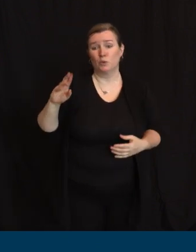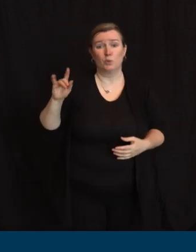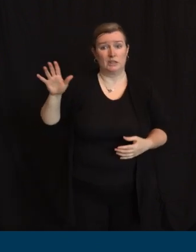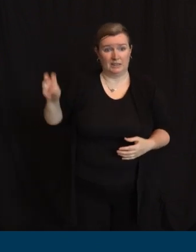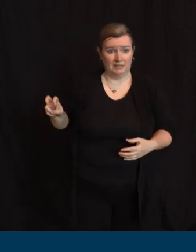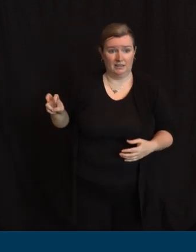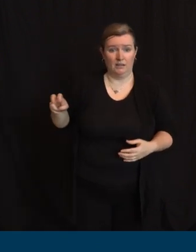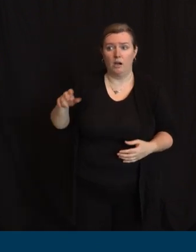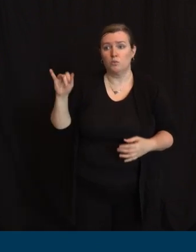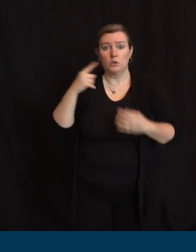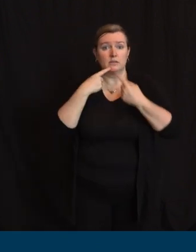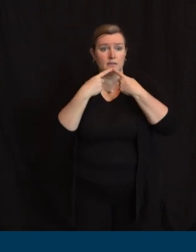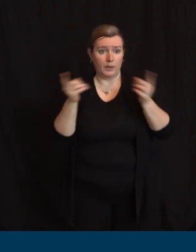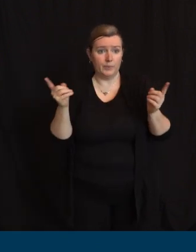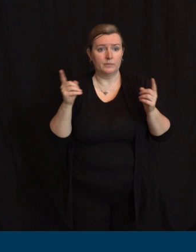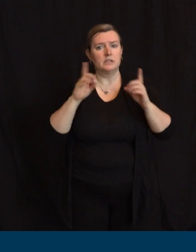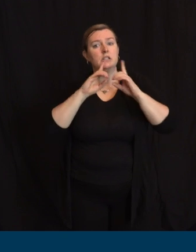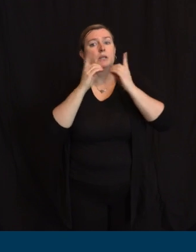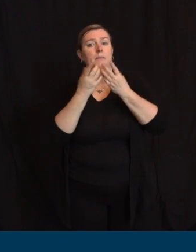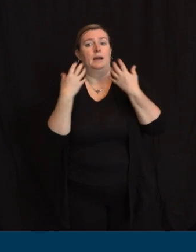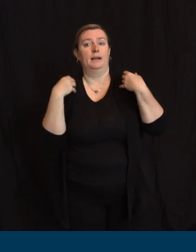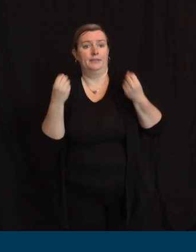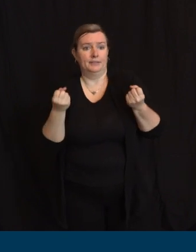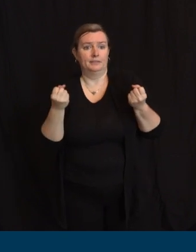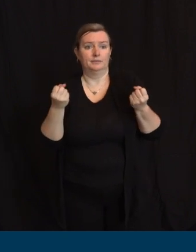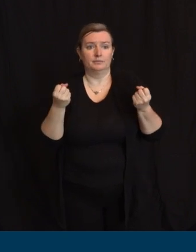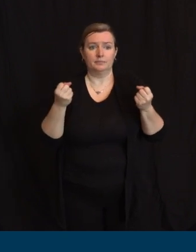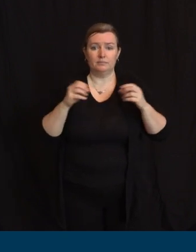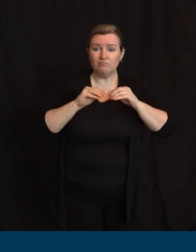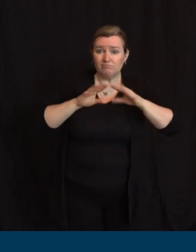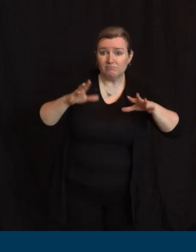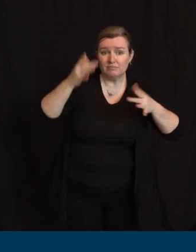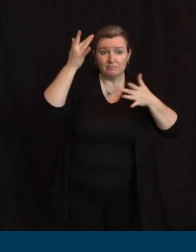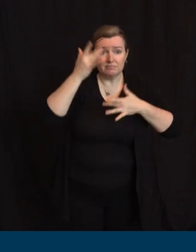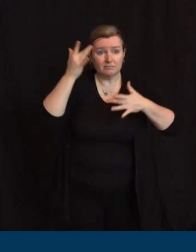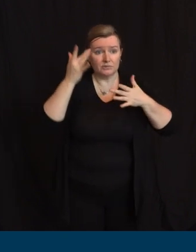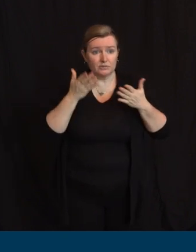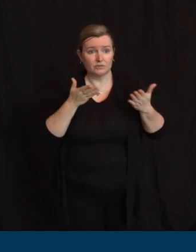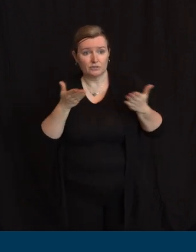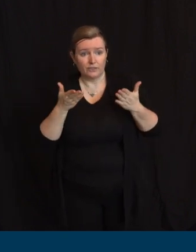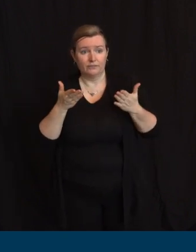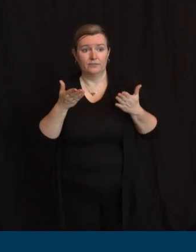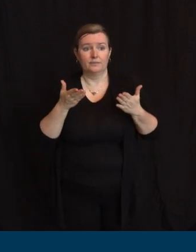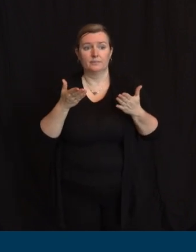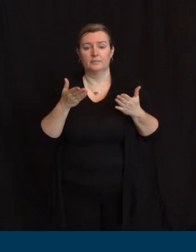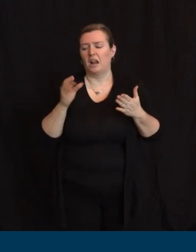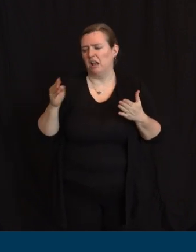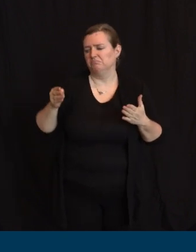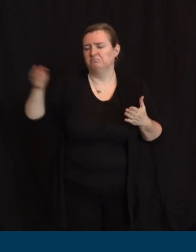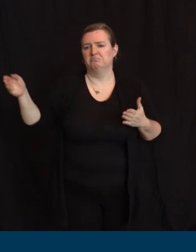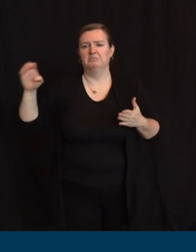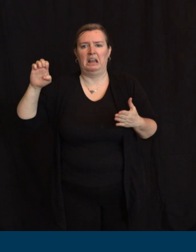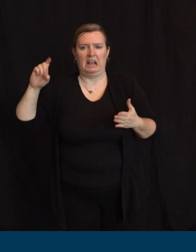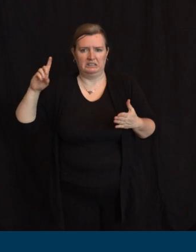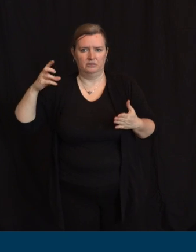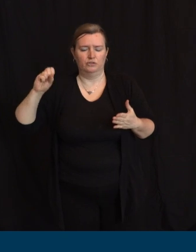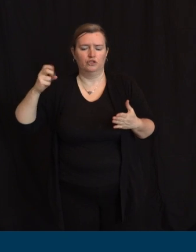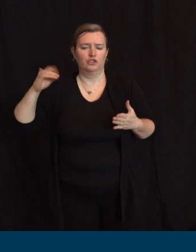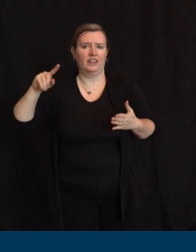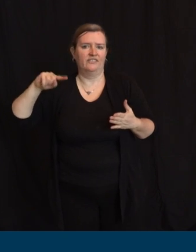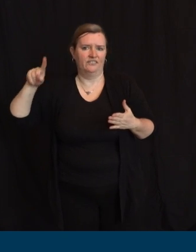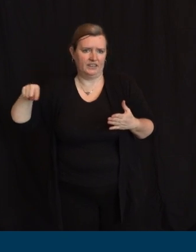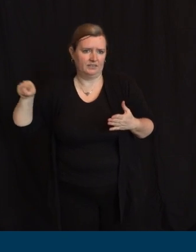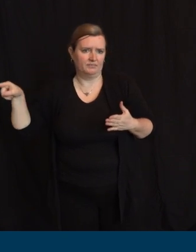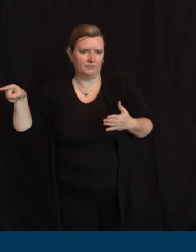directed the Department of Health's Communicable Disease Service, with Ed in coordination with their team, in coordination with the local